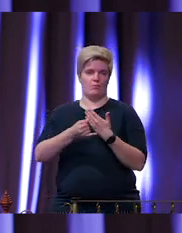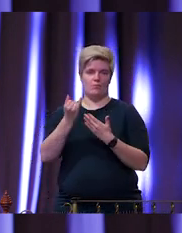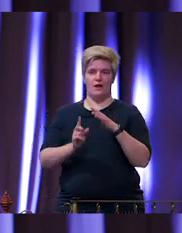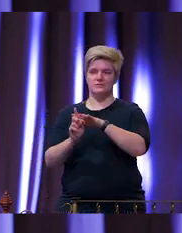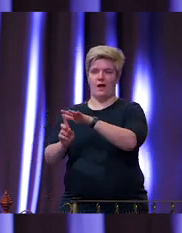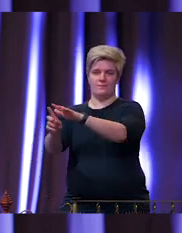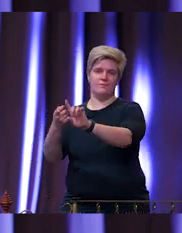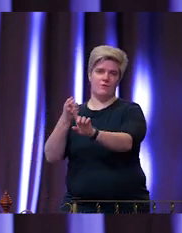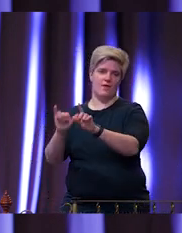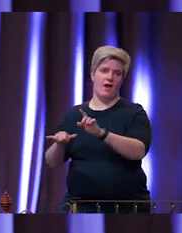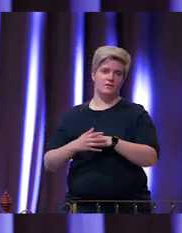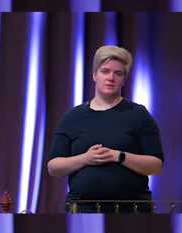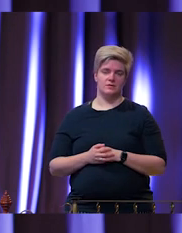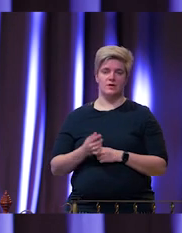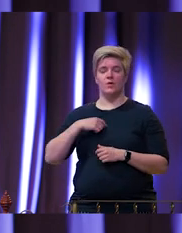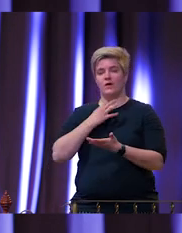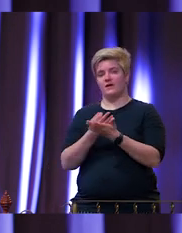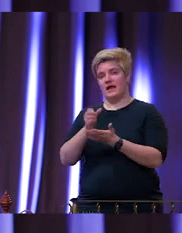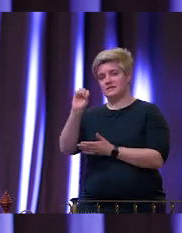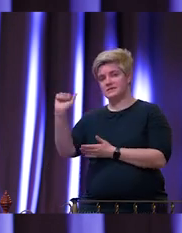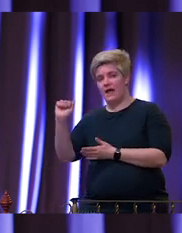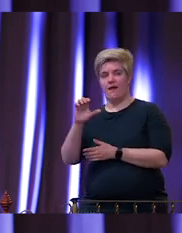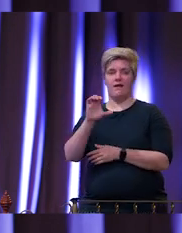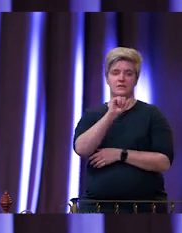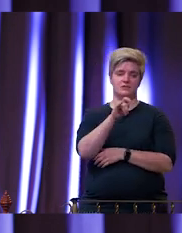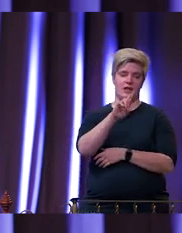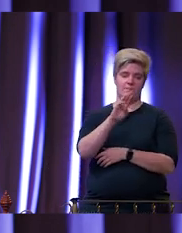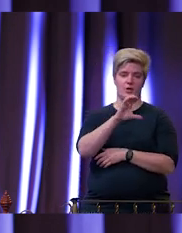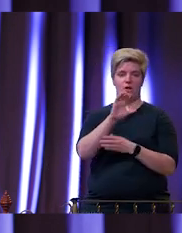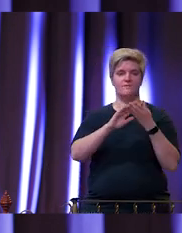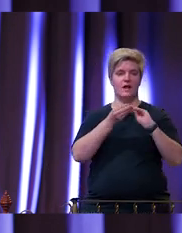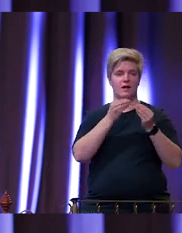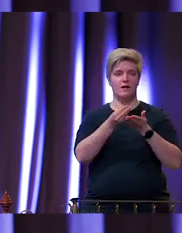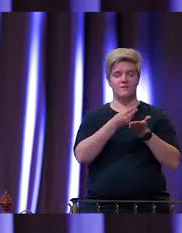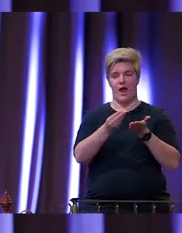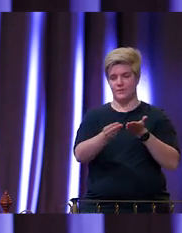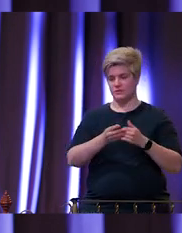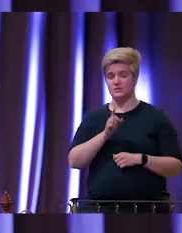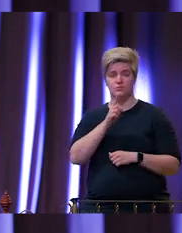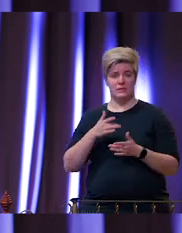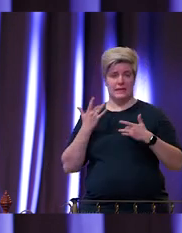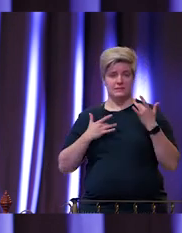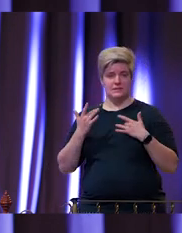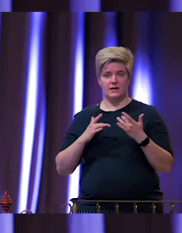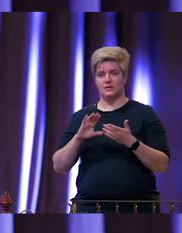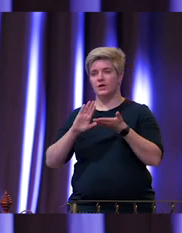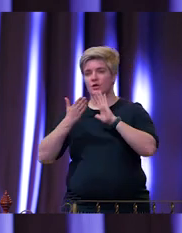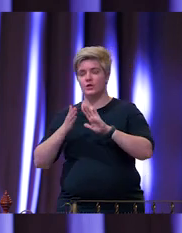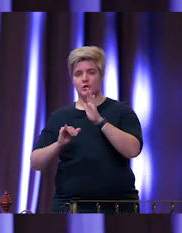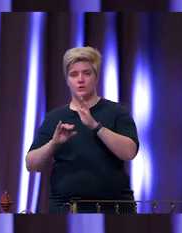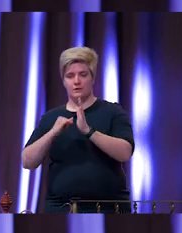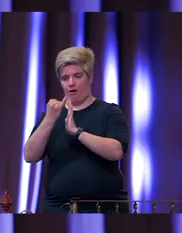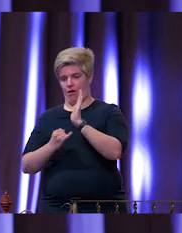out of that, that we're funding SSAs and chambers of commerce, some of which are doing really exciting, you know, community development, art and community development